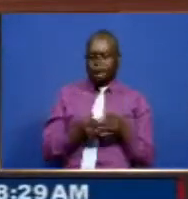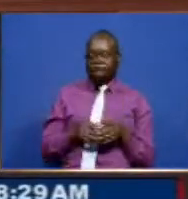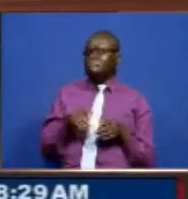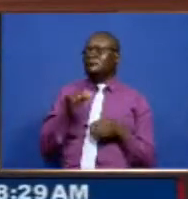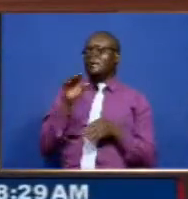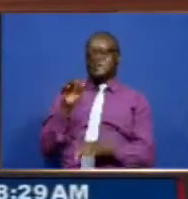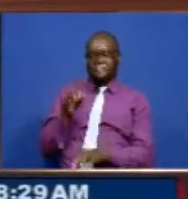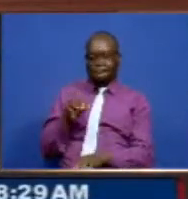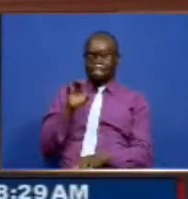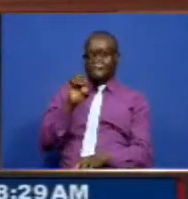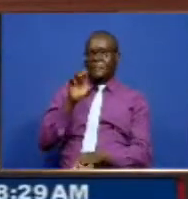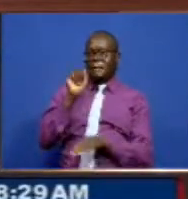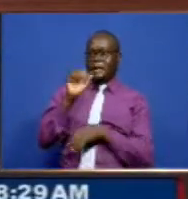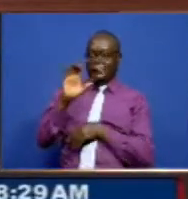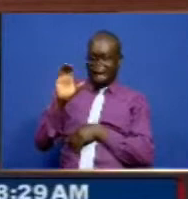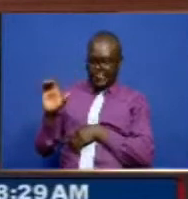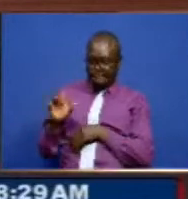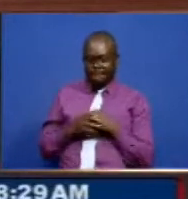and Anti-Corruption Commission,